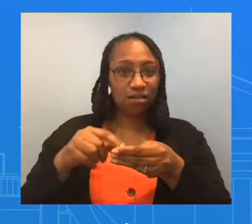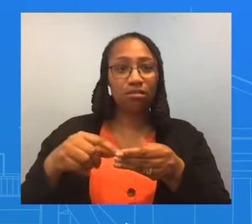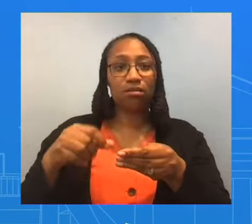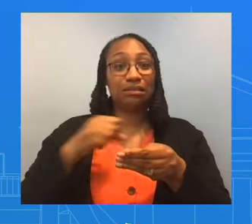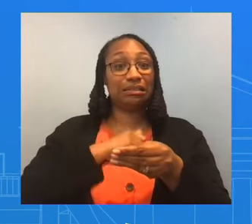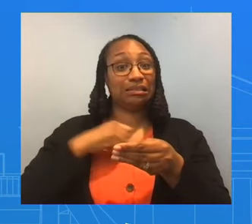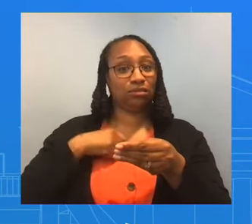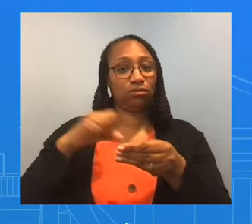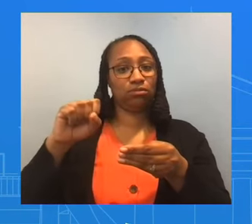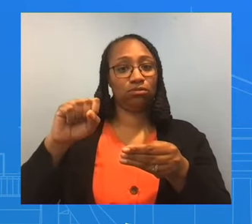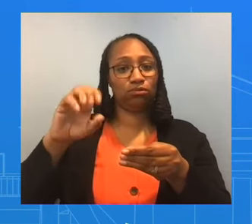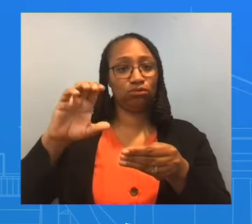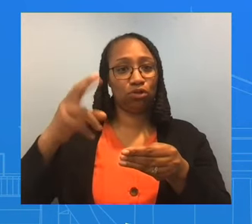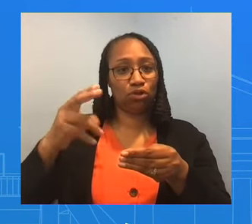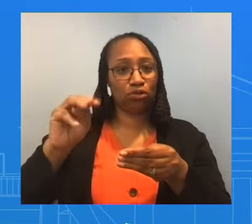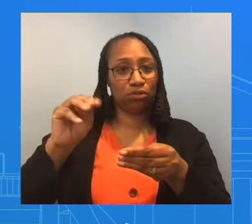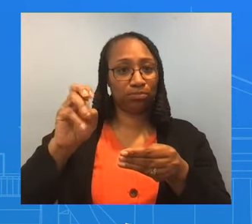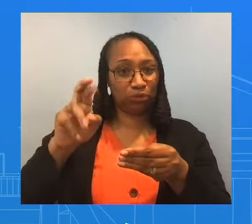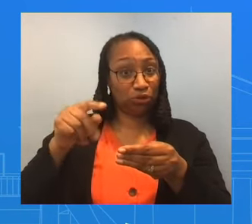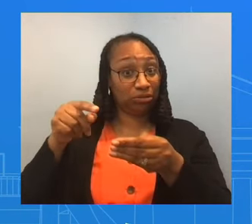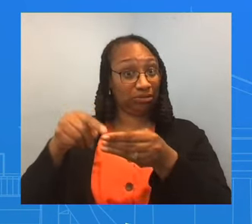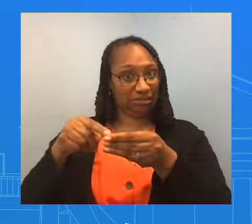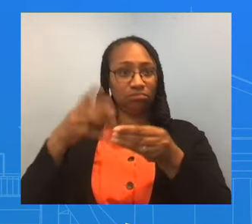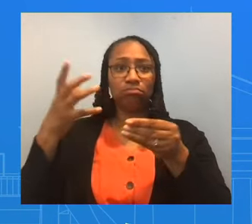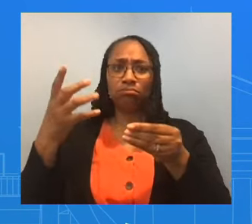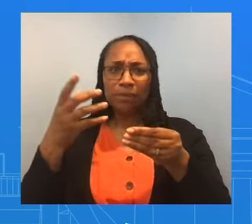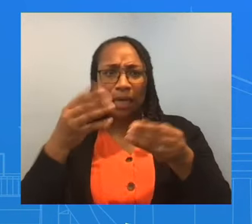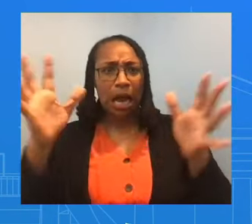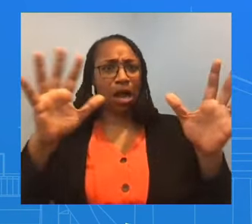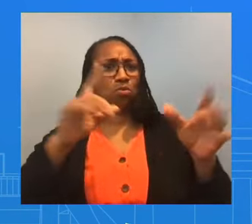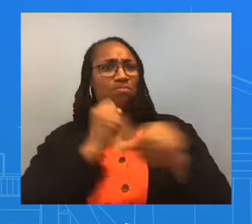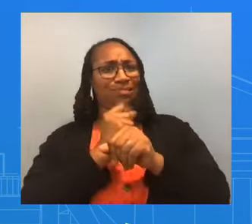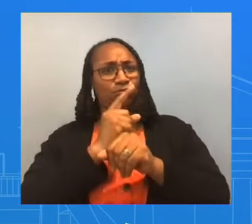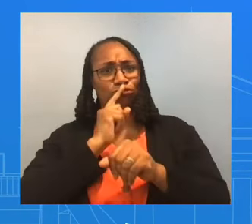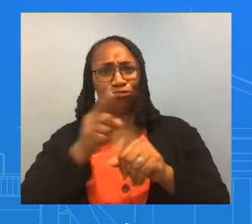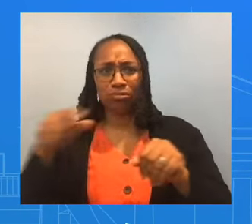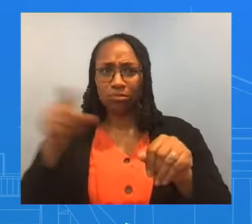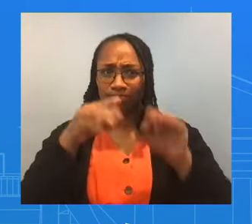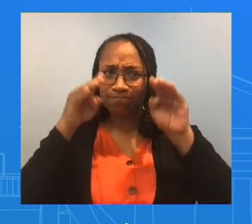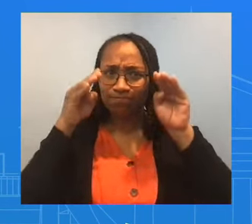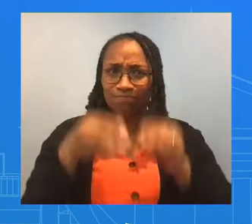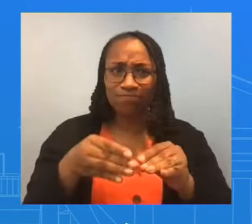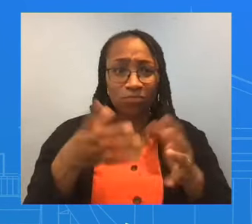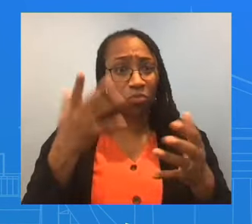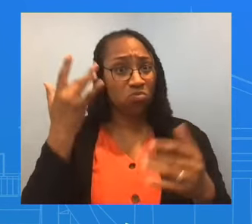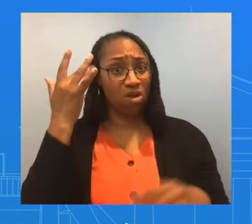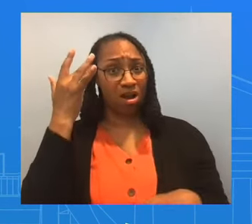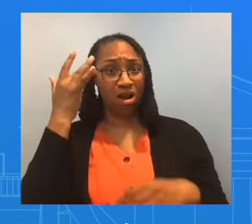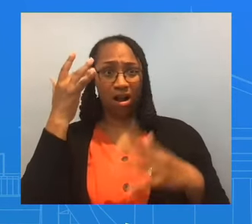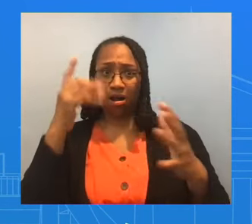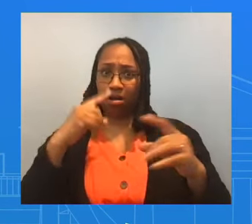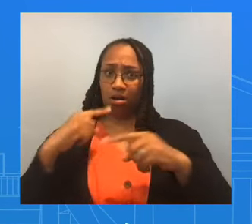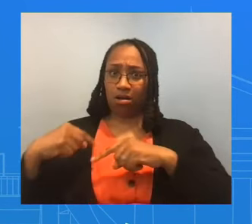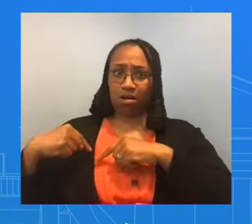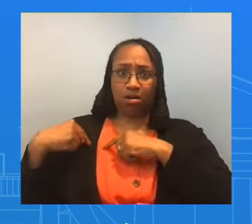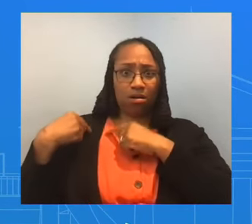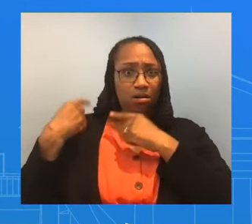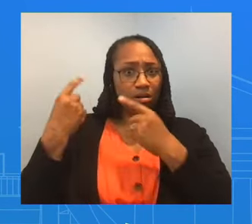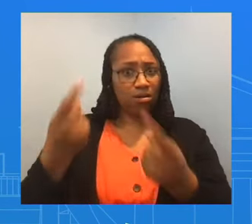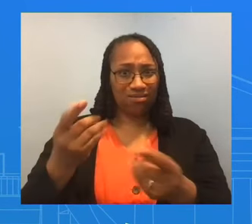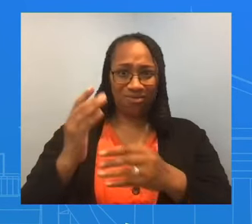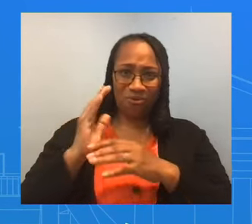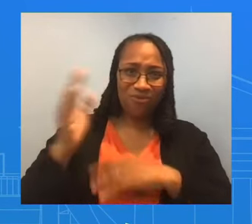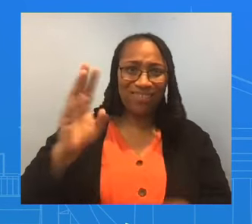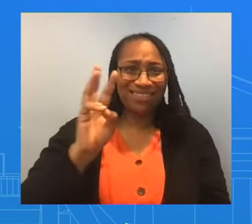because he wanted to know what else we were doing as well. But since May, more than 600 U.S. firefighters and personnel have been on the ground to